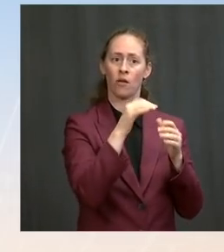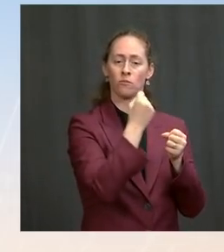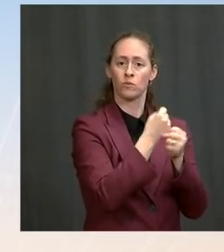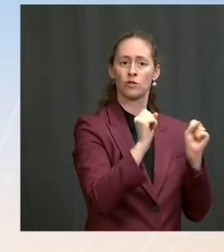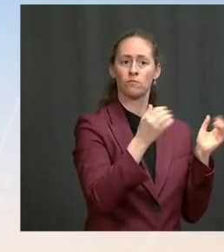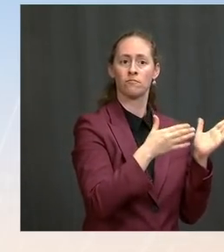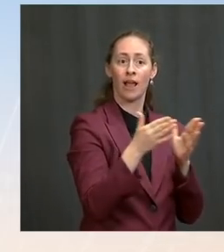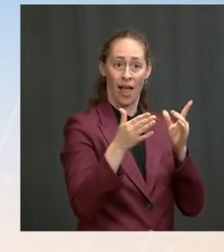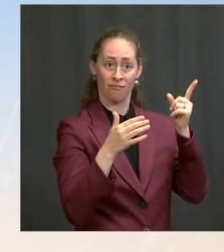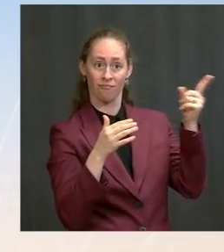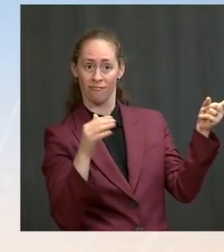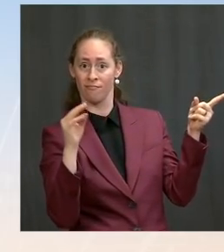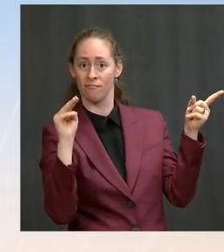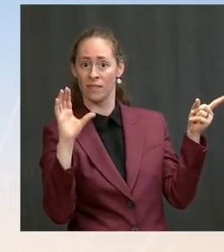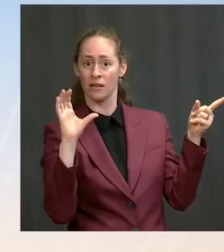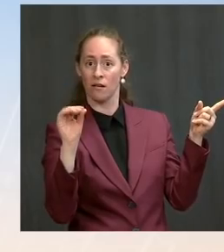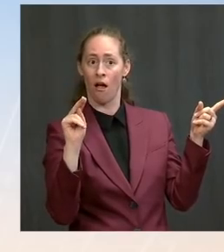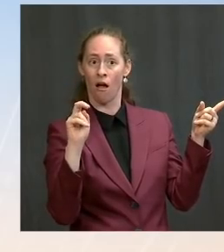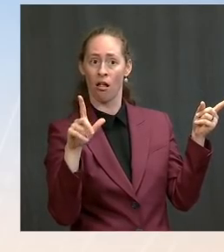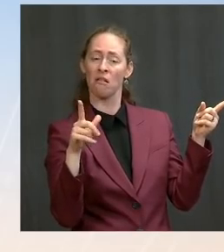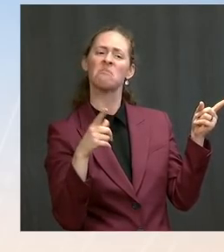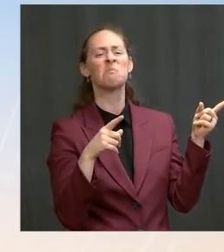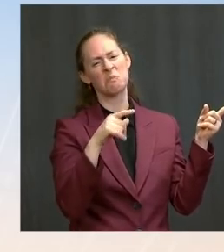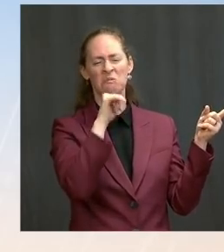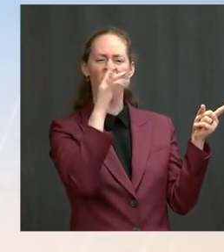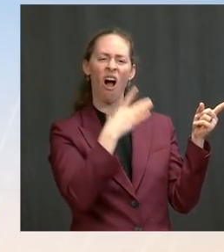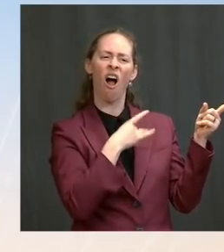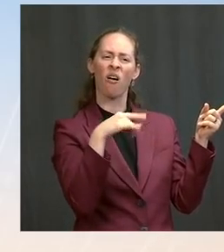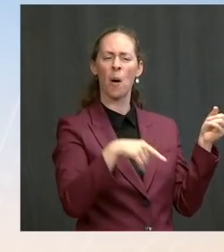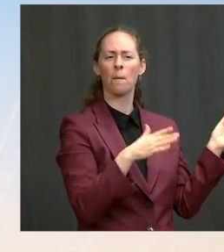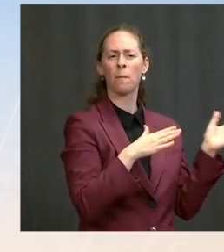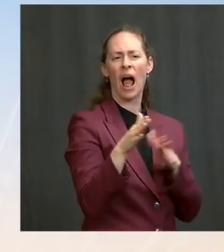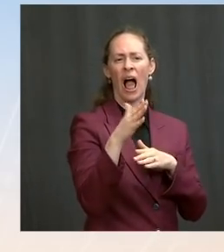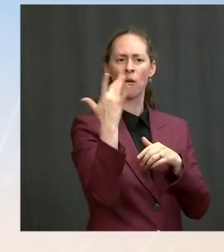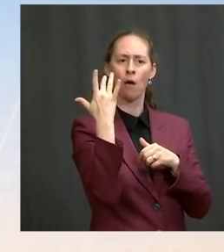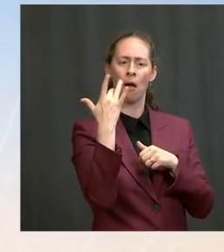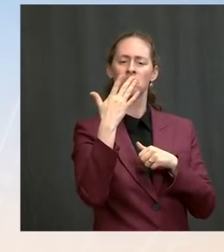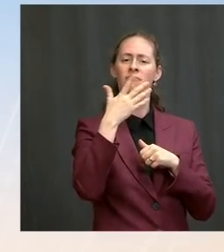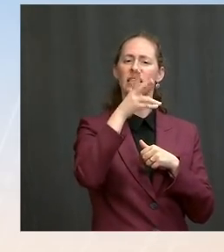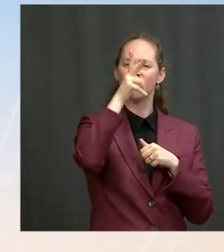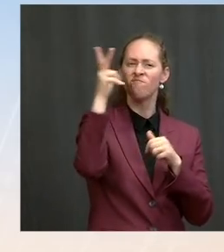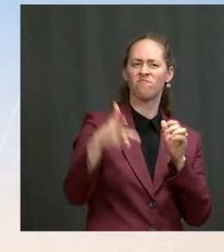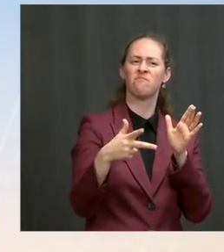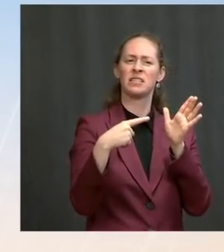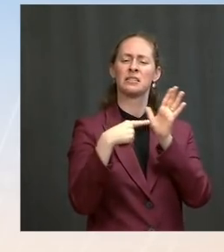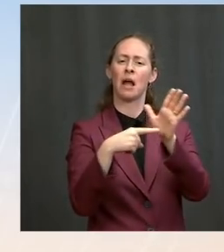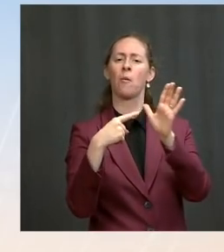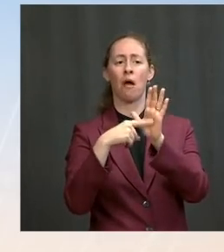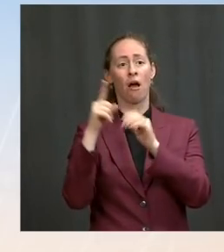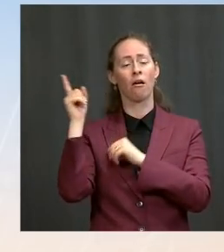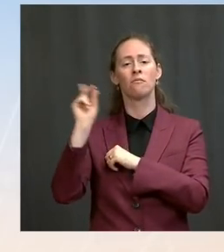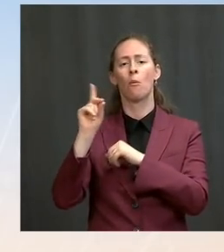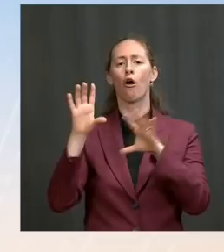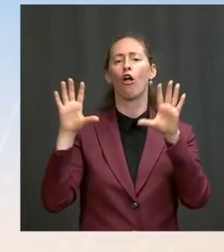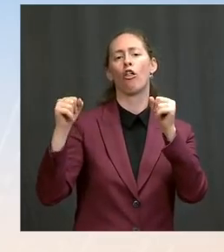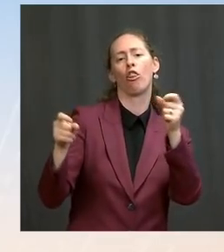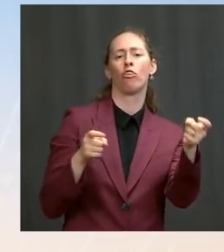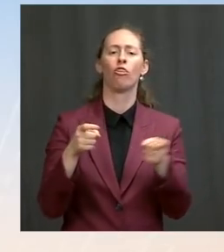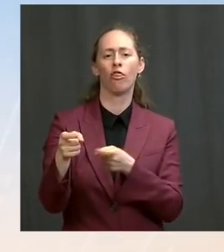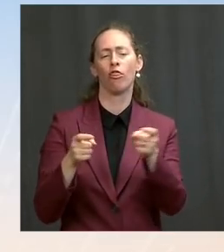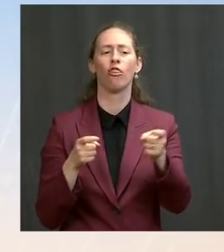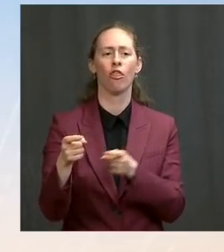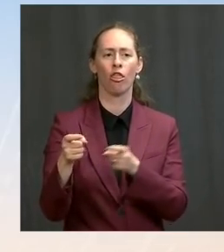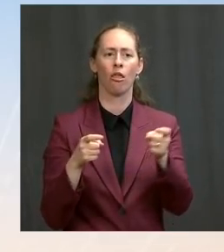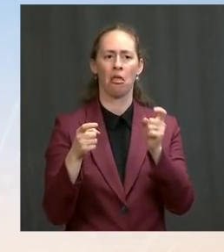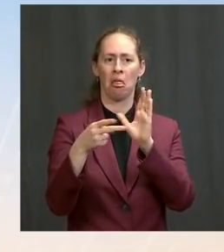McConnell. He said he just didn't like it because he thought it was a classic example of big government Democratic overreach in the name of COVID relief. And then